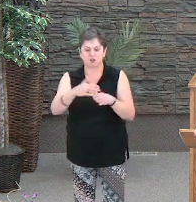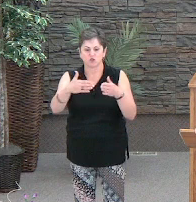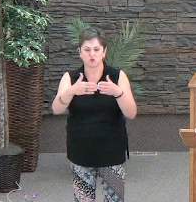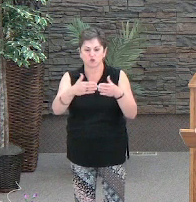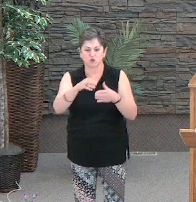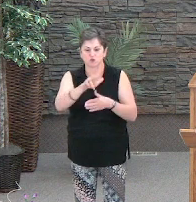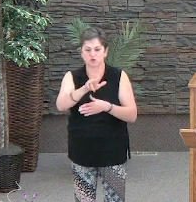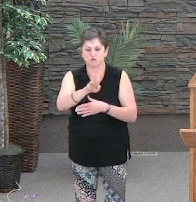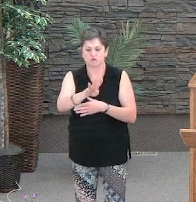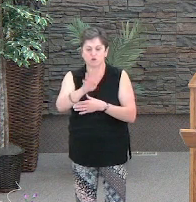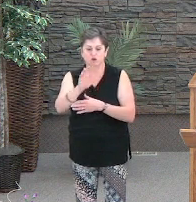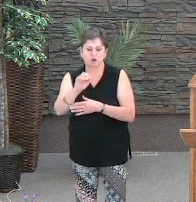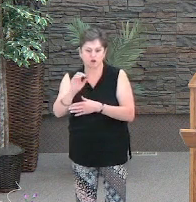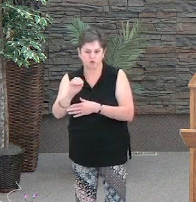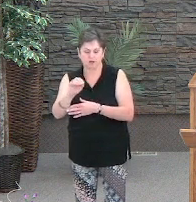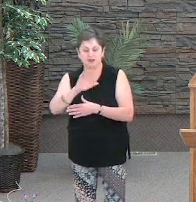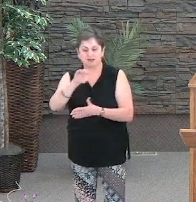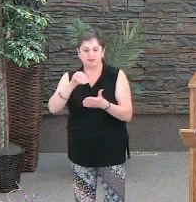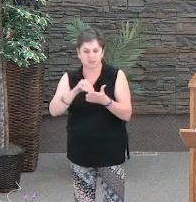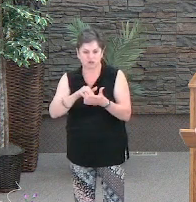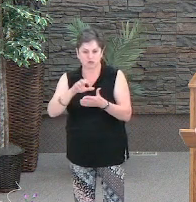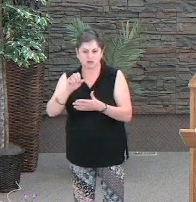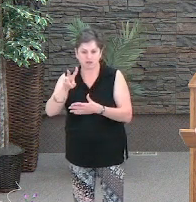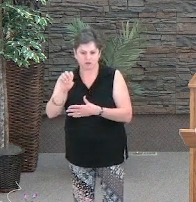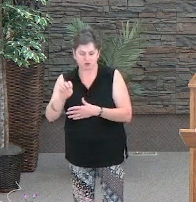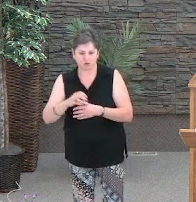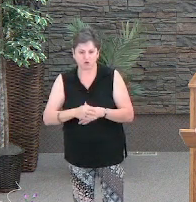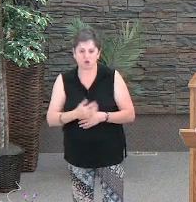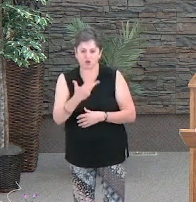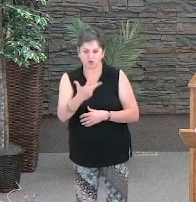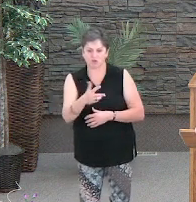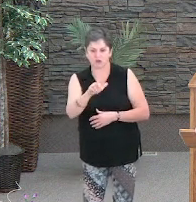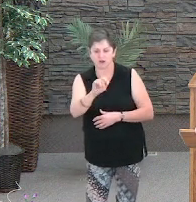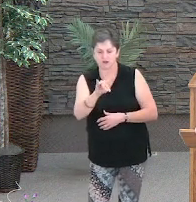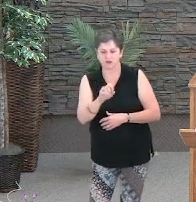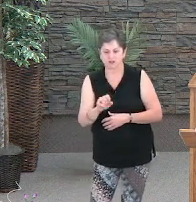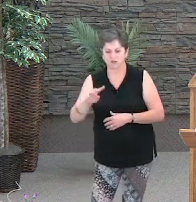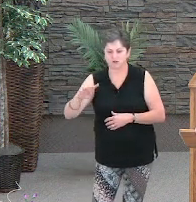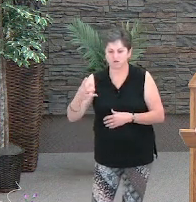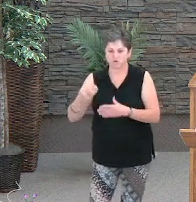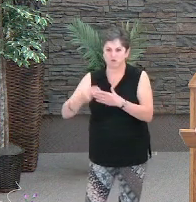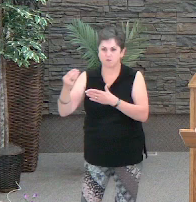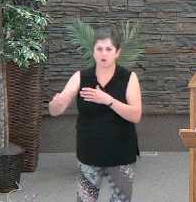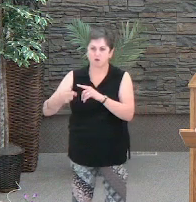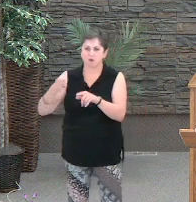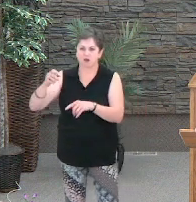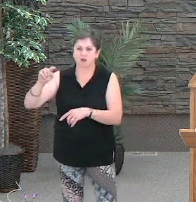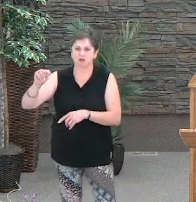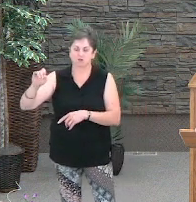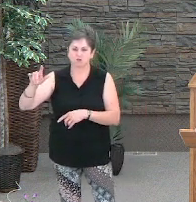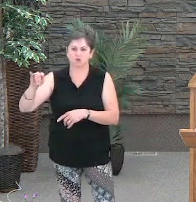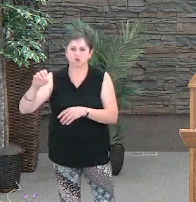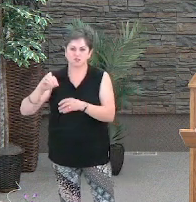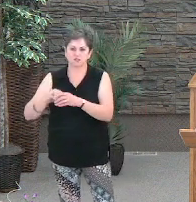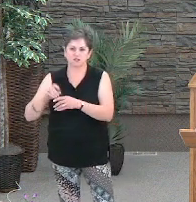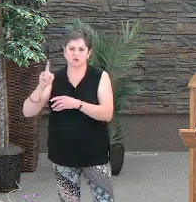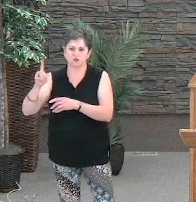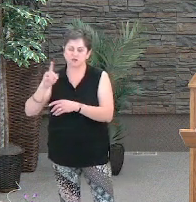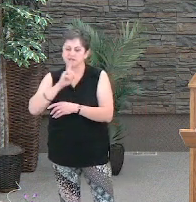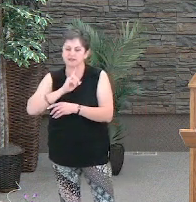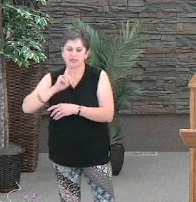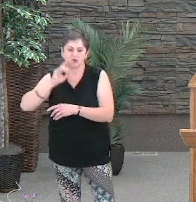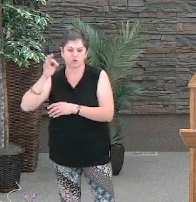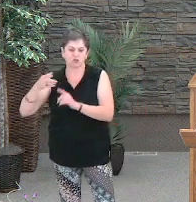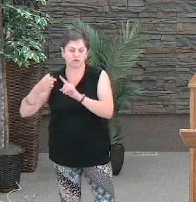of 3400 and Central. Three lots. The fourth was bought by Toll, this single preacher from